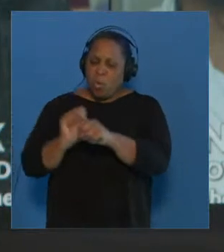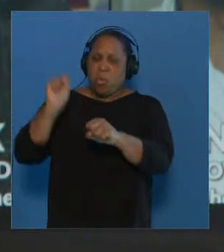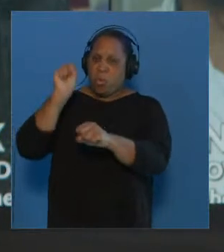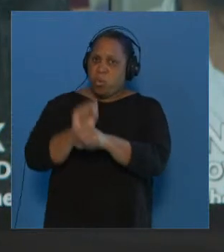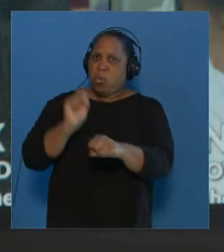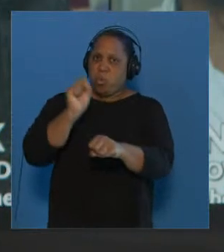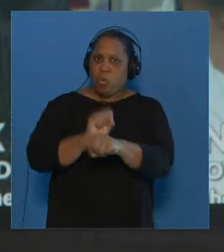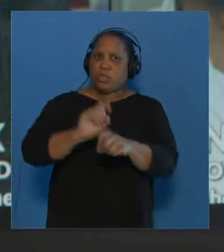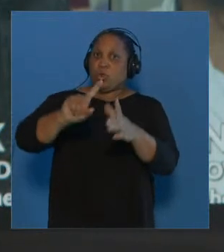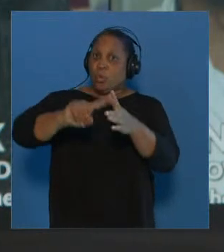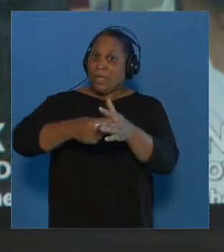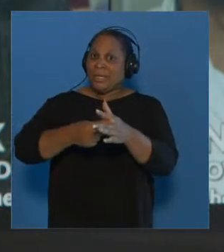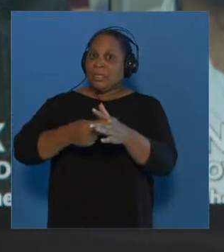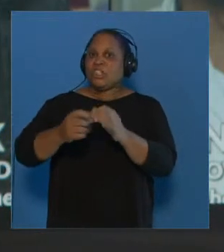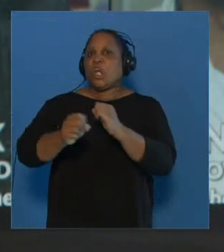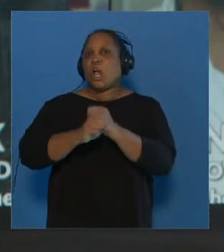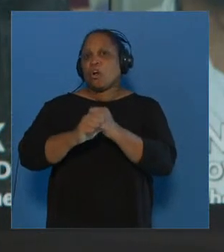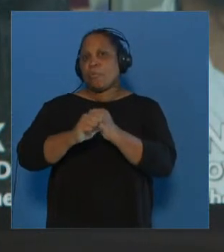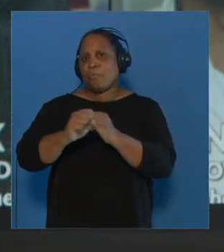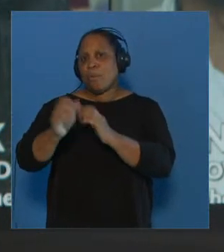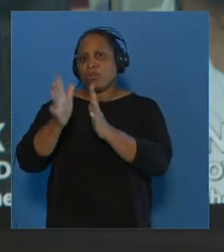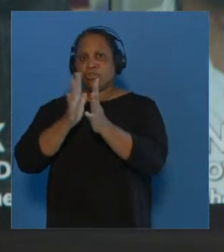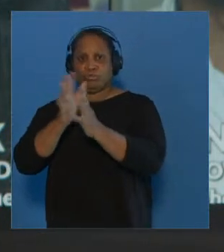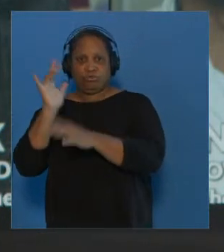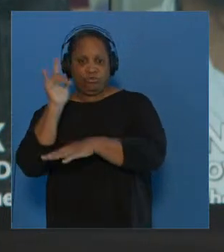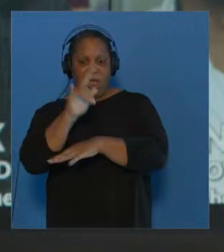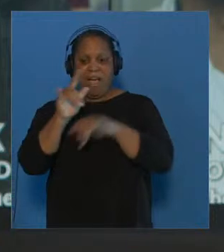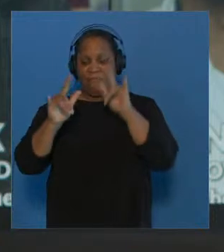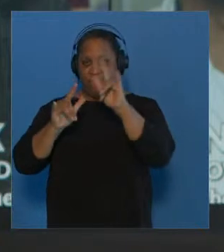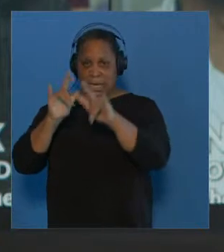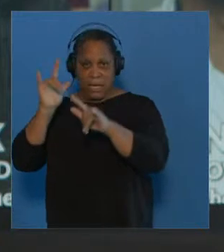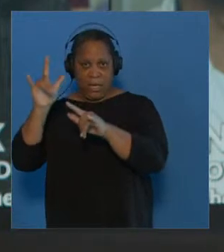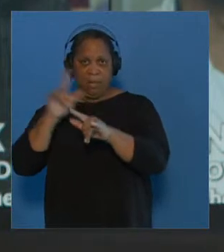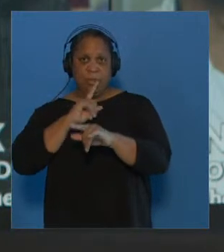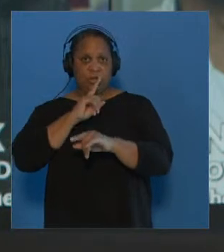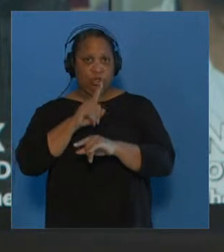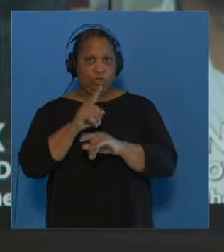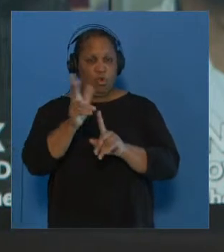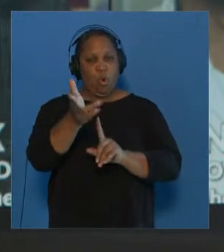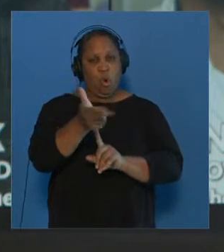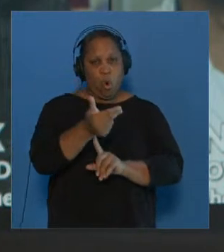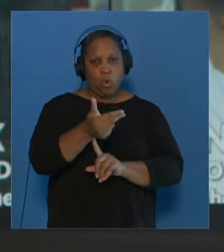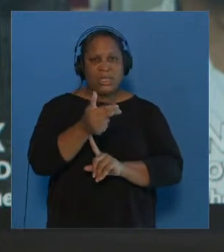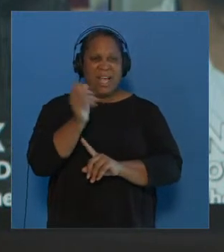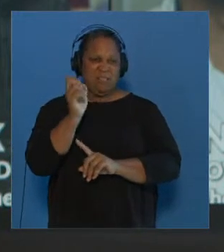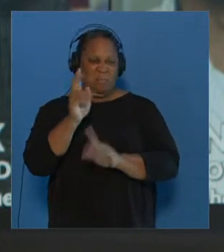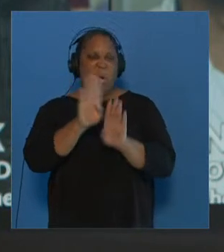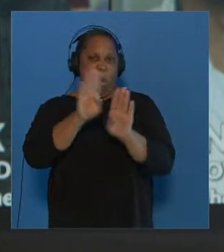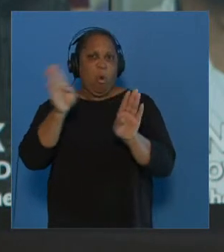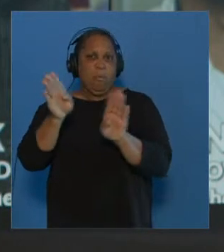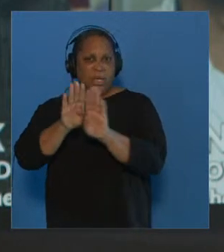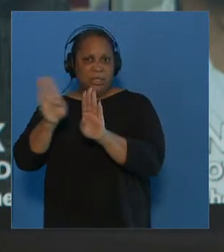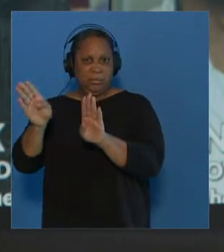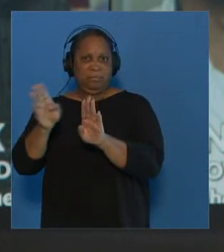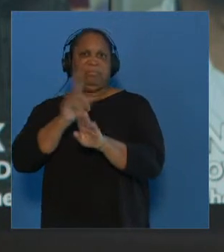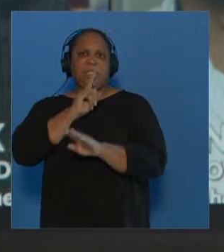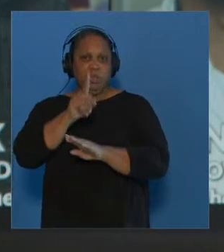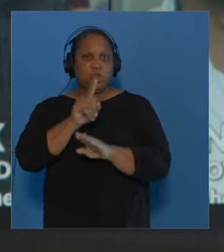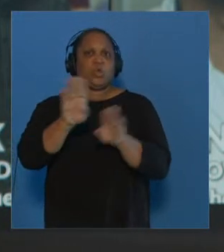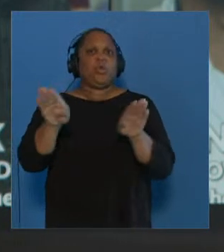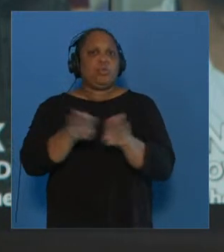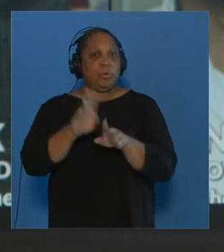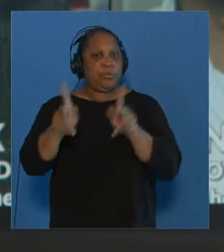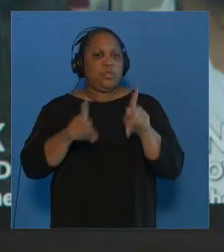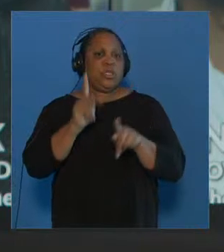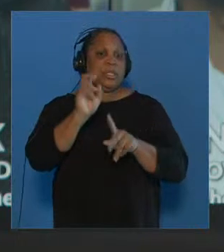can restart commercial traffic and make sure that we can get some of our hotels back open to ensure that more Bermudians